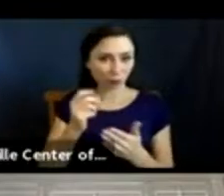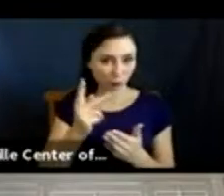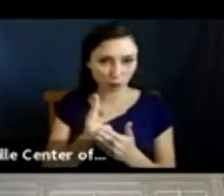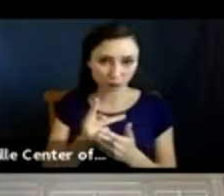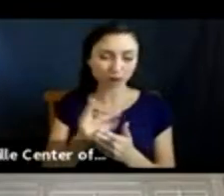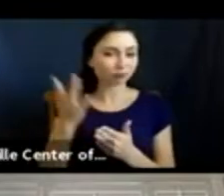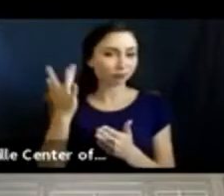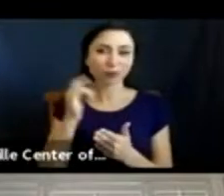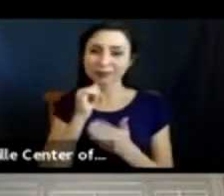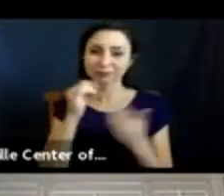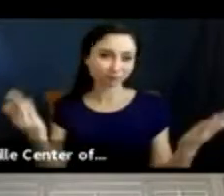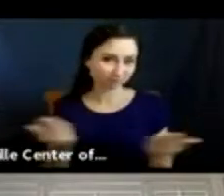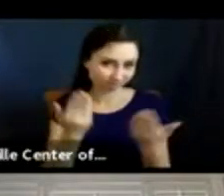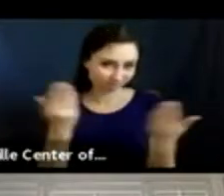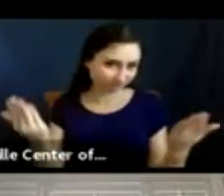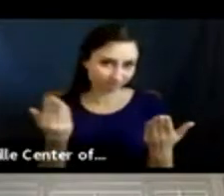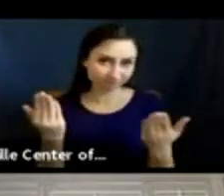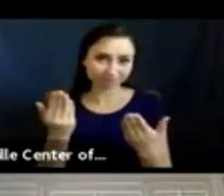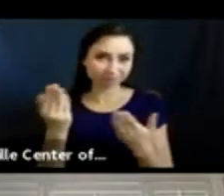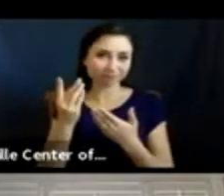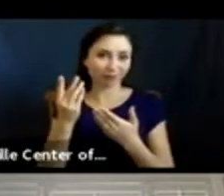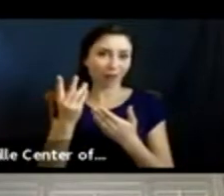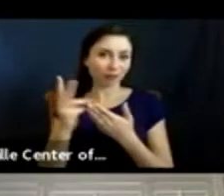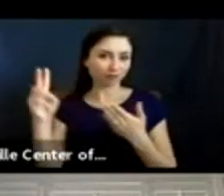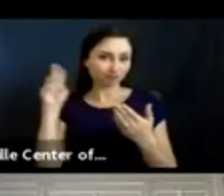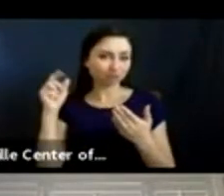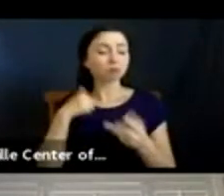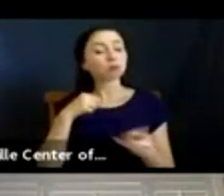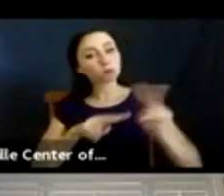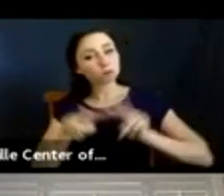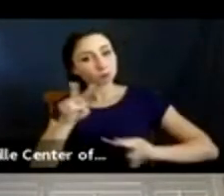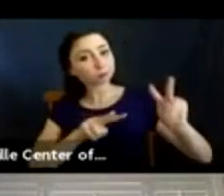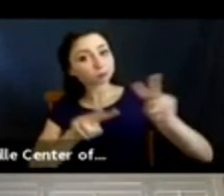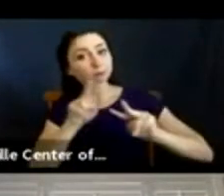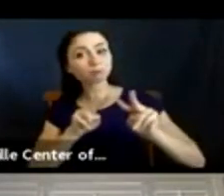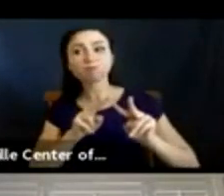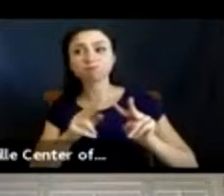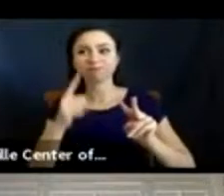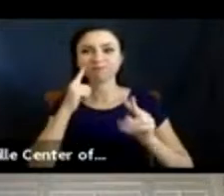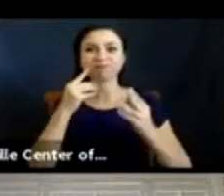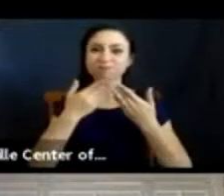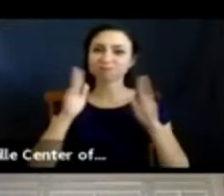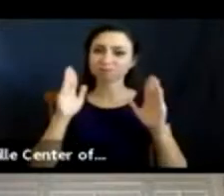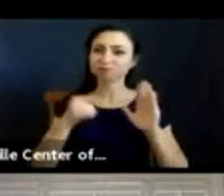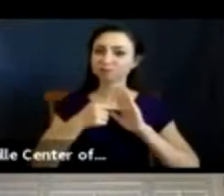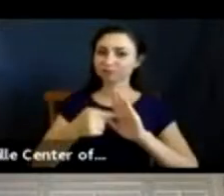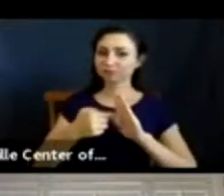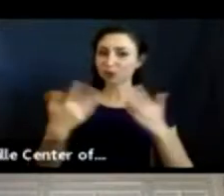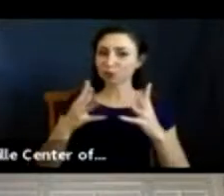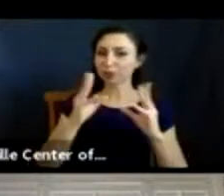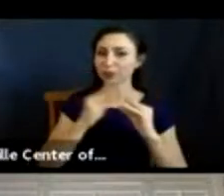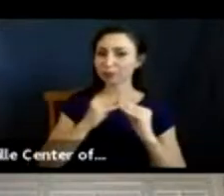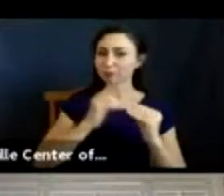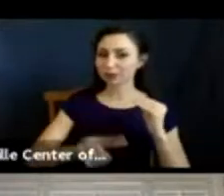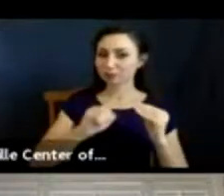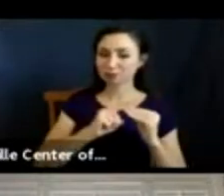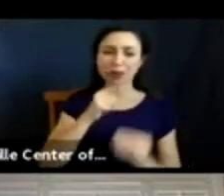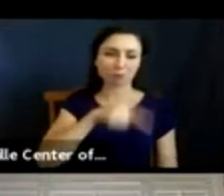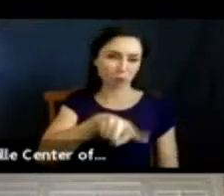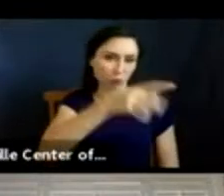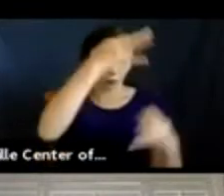not present, but I looked over them, and in general, I think that reflects what the meeting was about, but I'm going to have you all make that